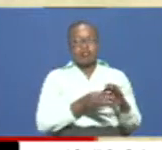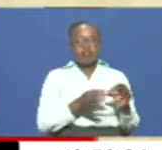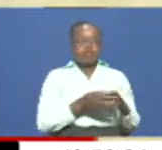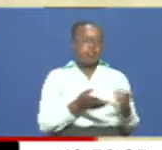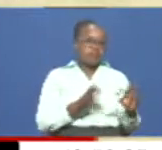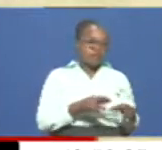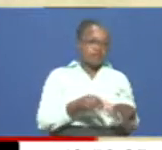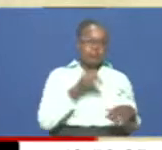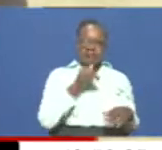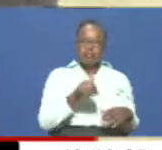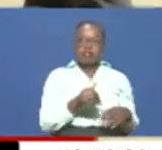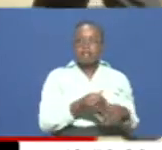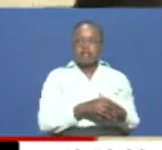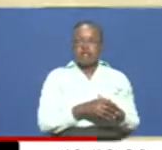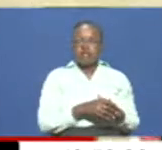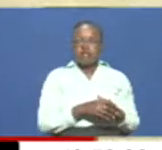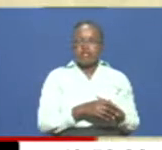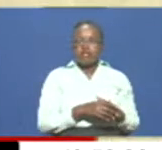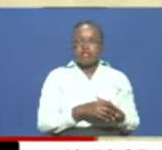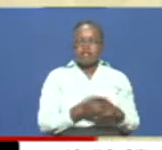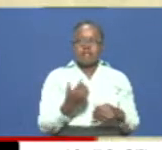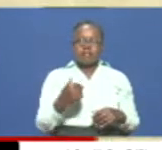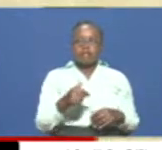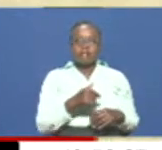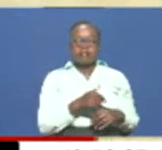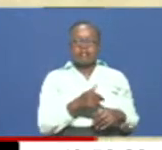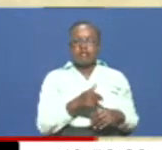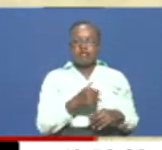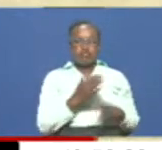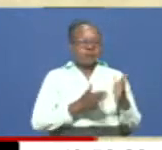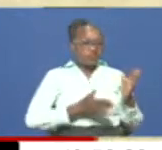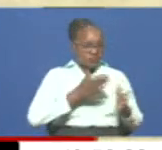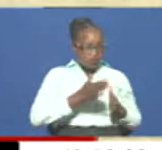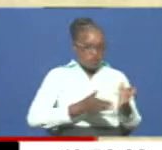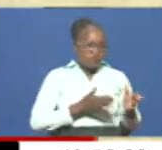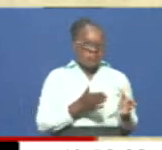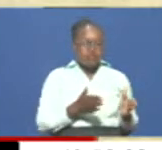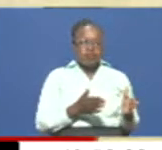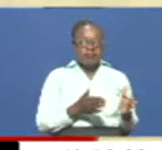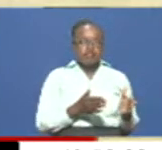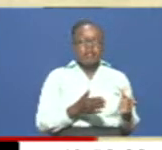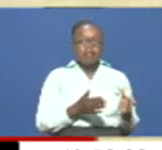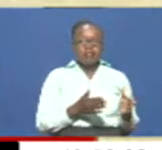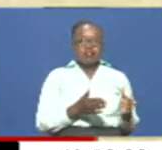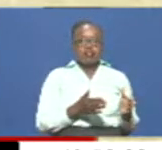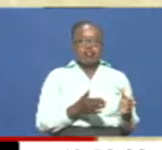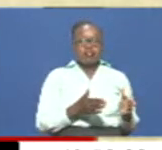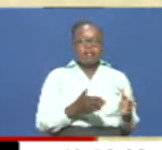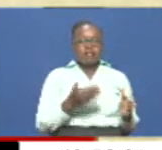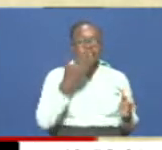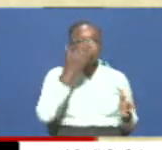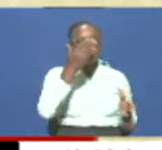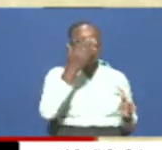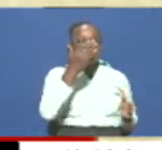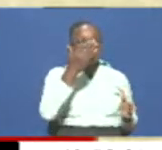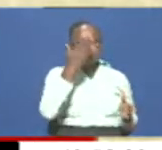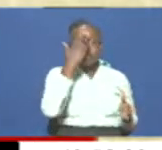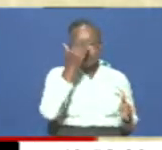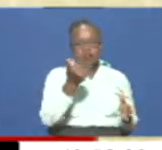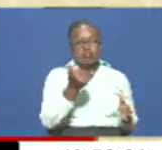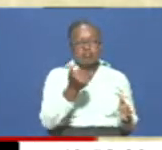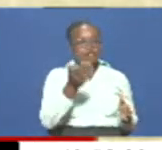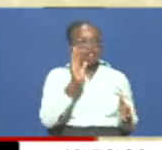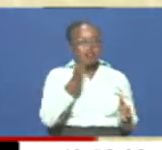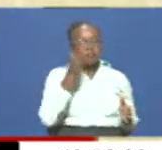nini itafanyika. So for us kukimbia fanya nimekimbia season na sana nikashukuru Mungu sababu sikuwa najua nitakimbia